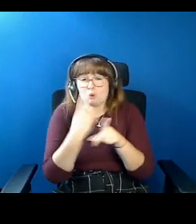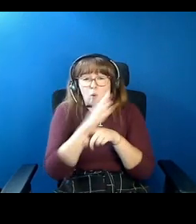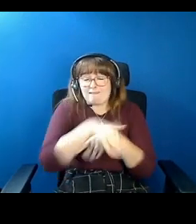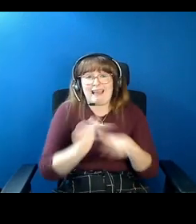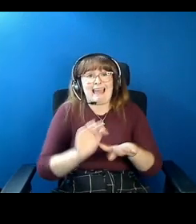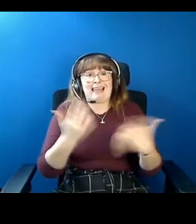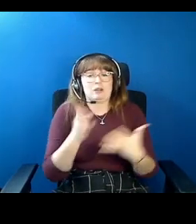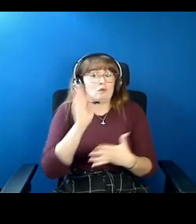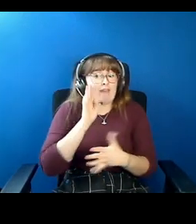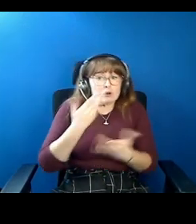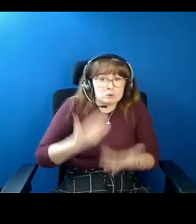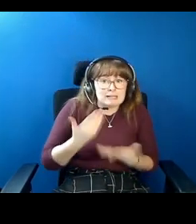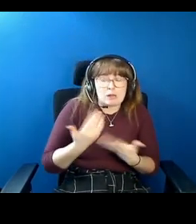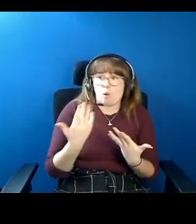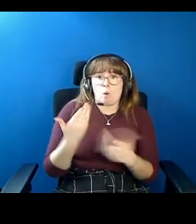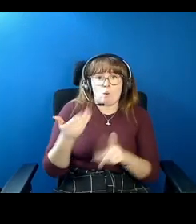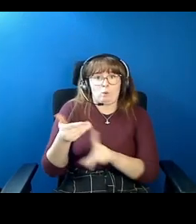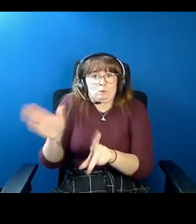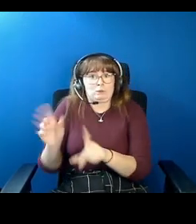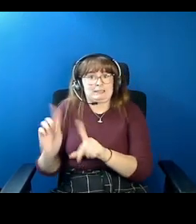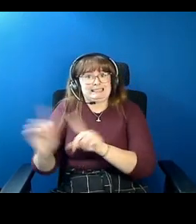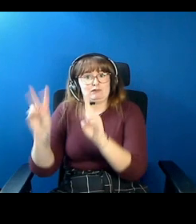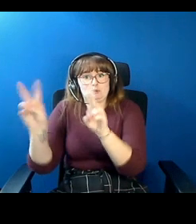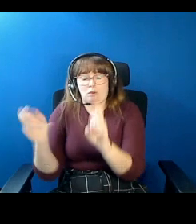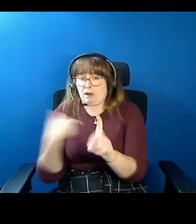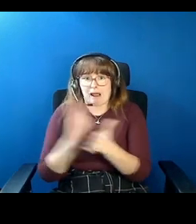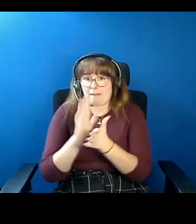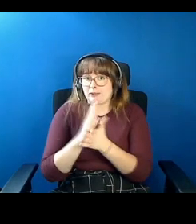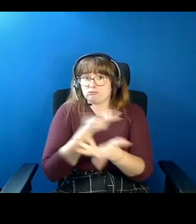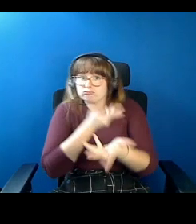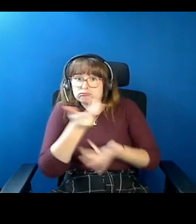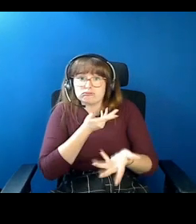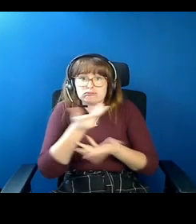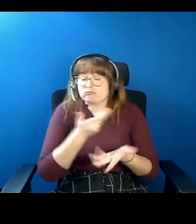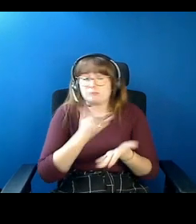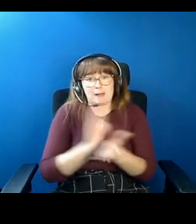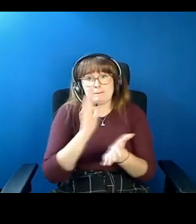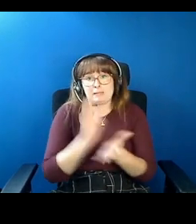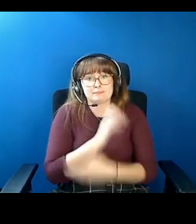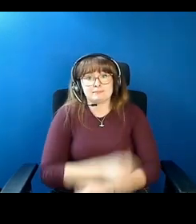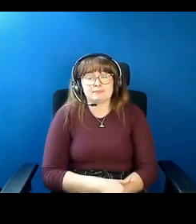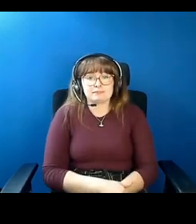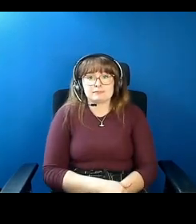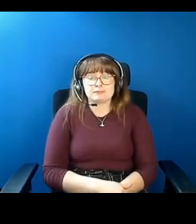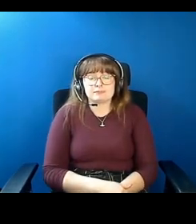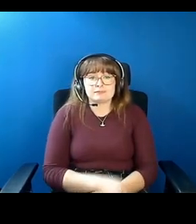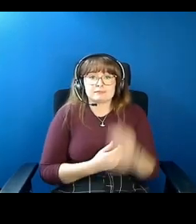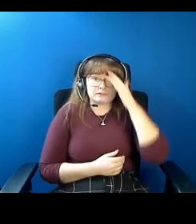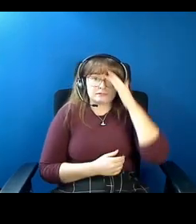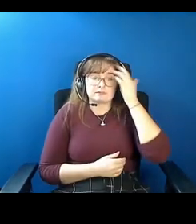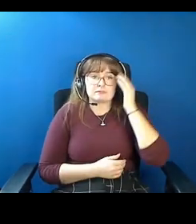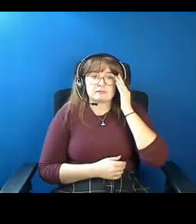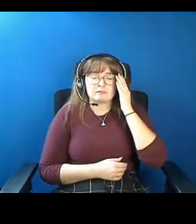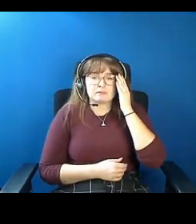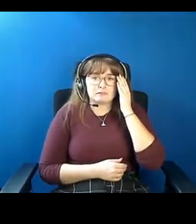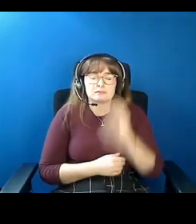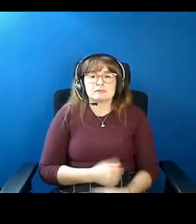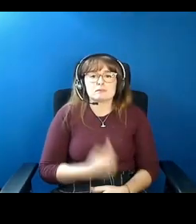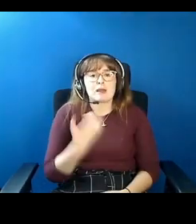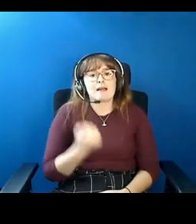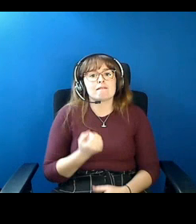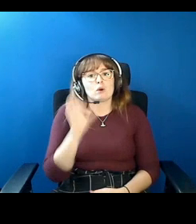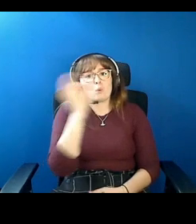anything outside of this. Be really open and happy to having a conversation with you. So we have a Q&A session,